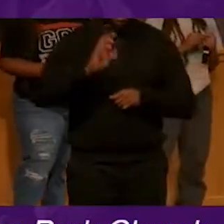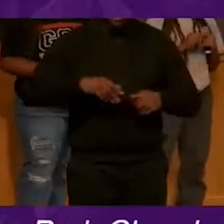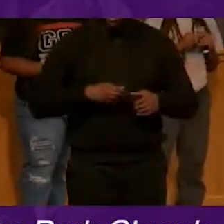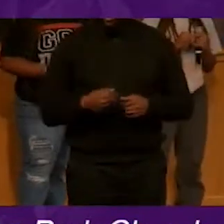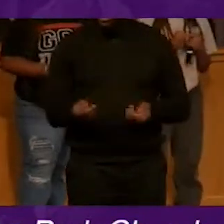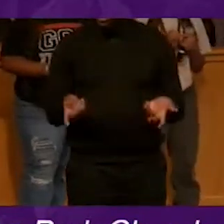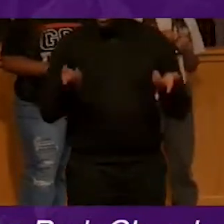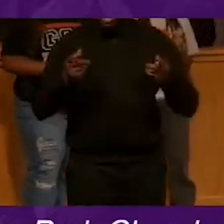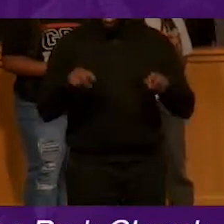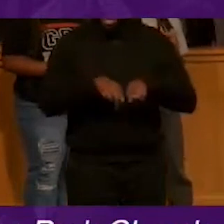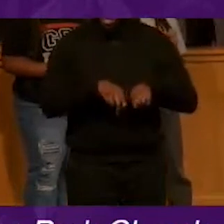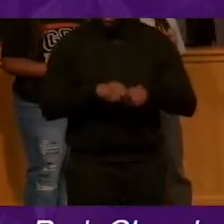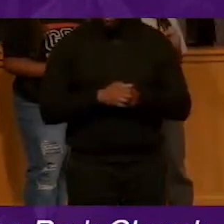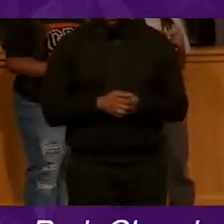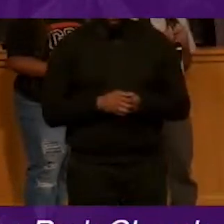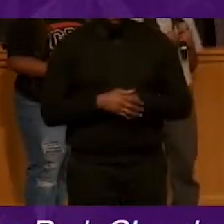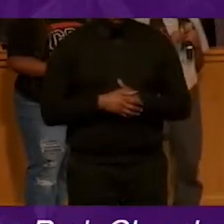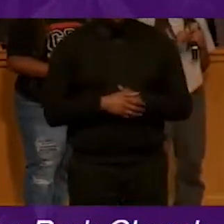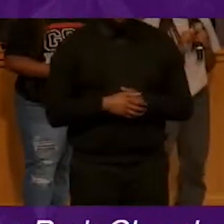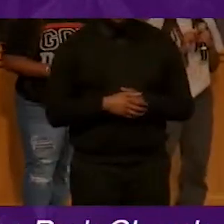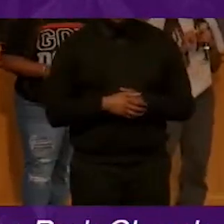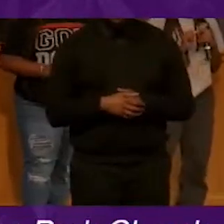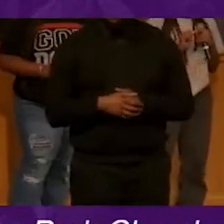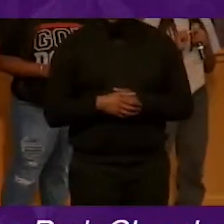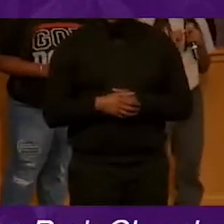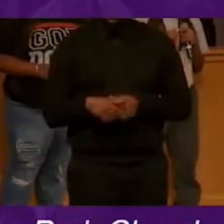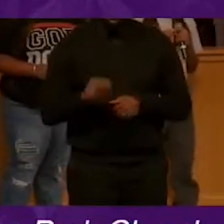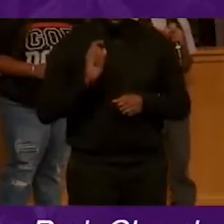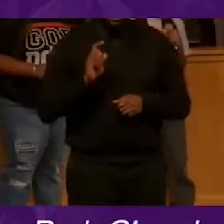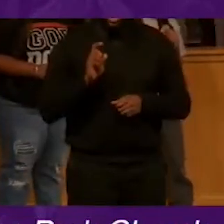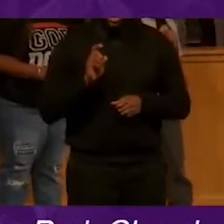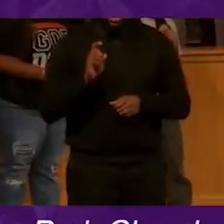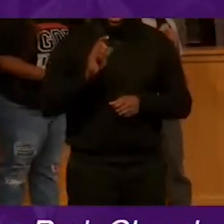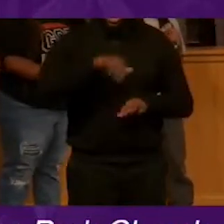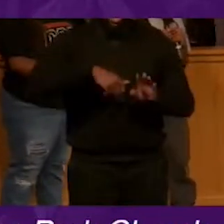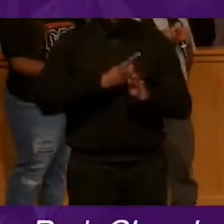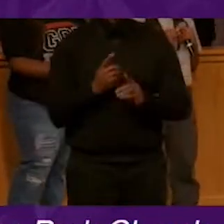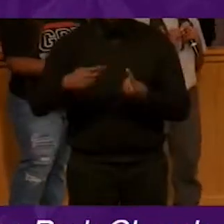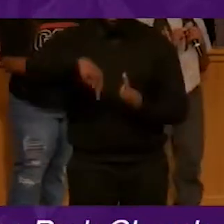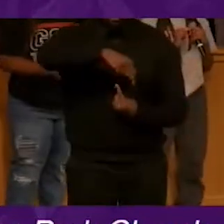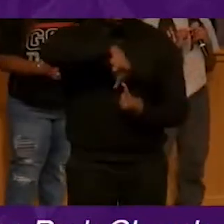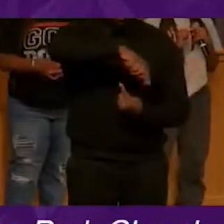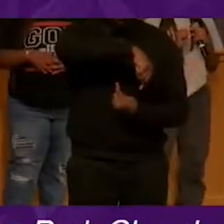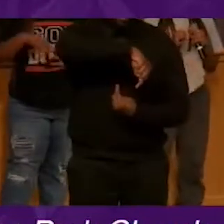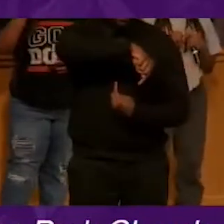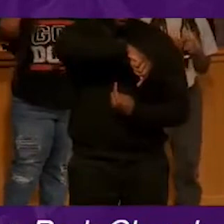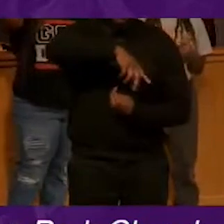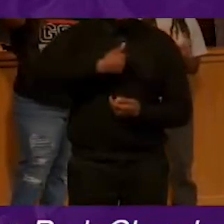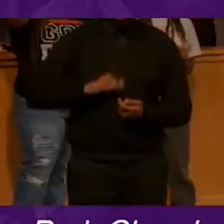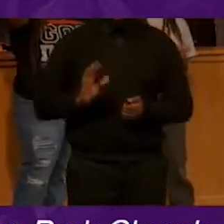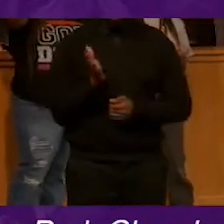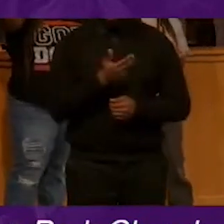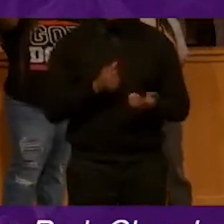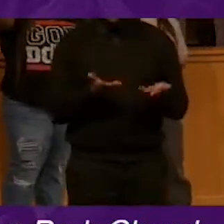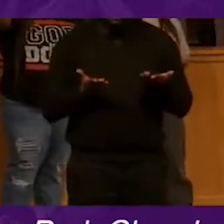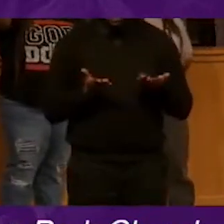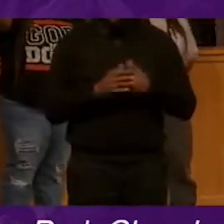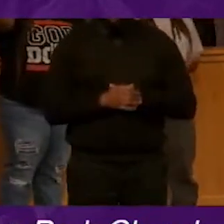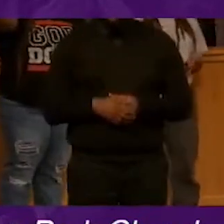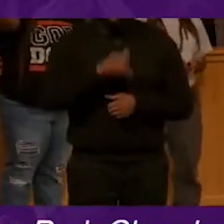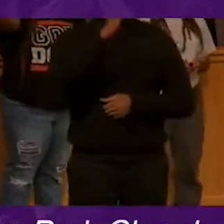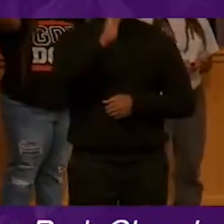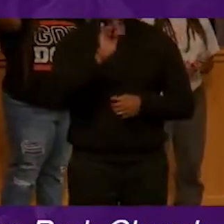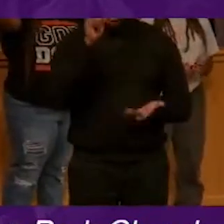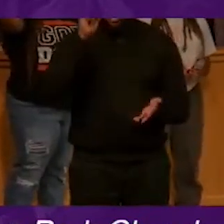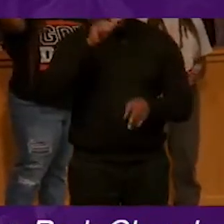you have, and the needs that you have, and the needs that everybody around us has. We are grateful that God has